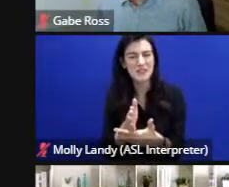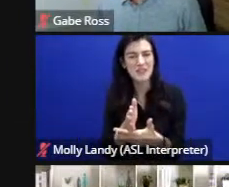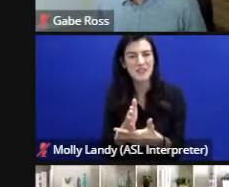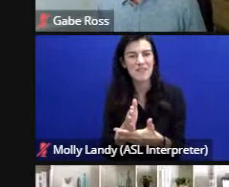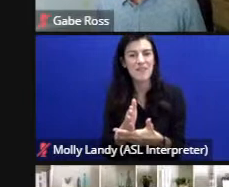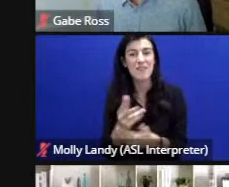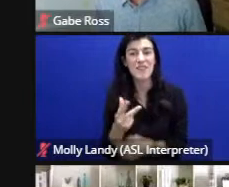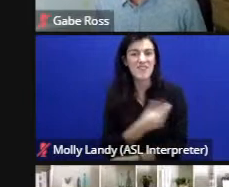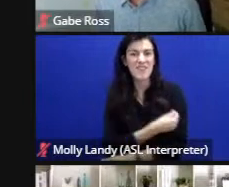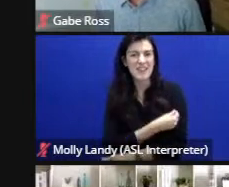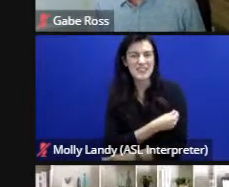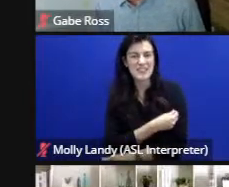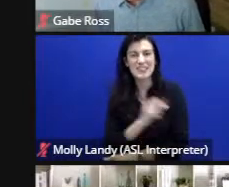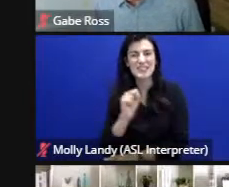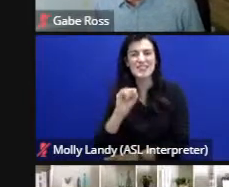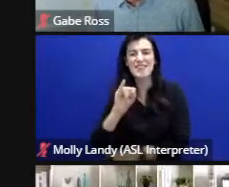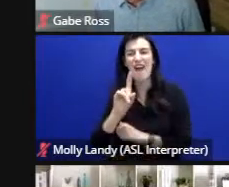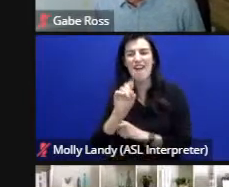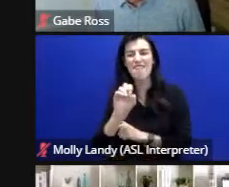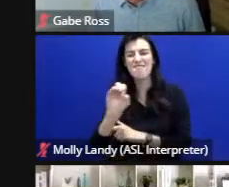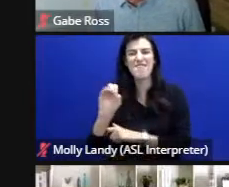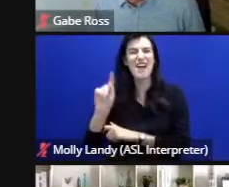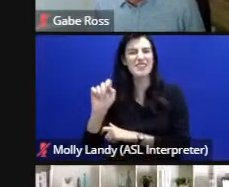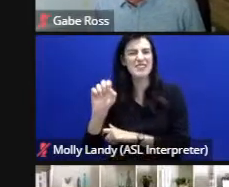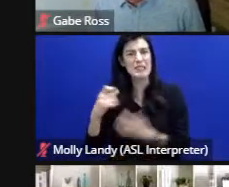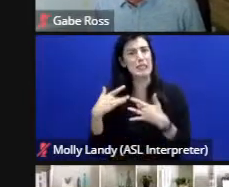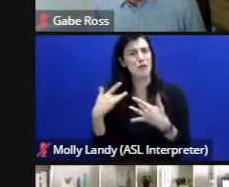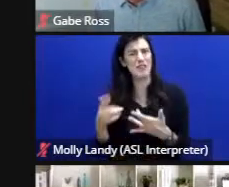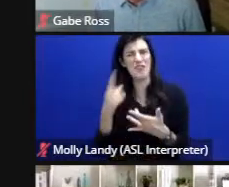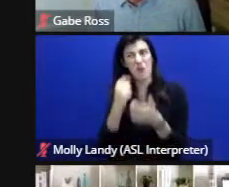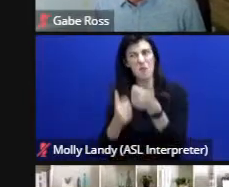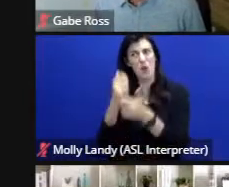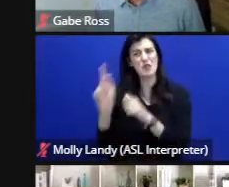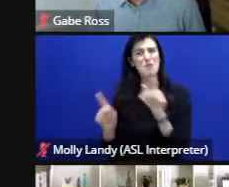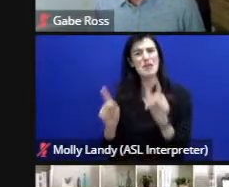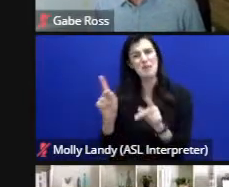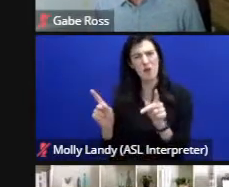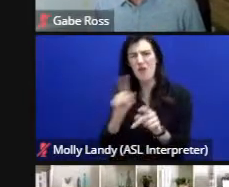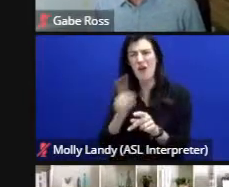overwhelming number of people, fairly mild.